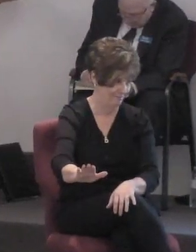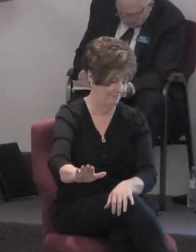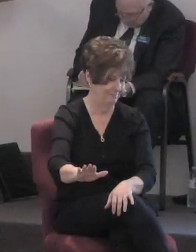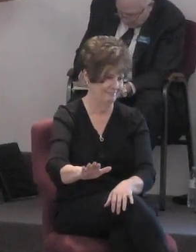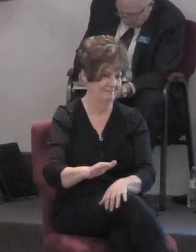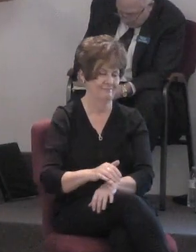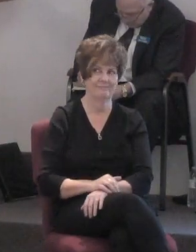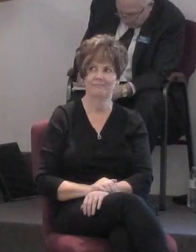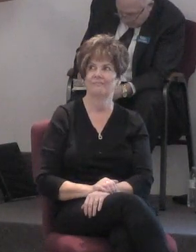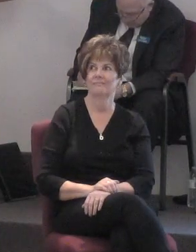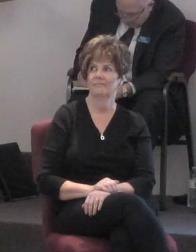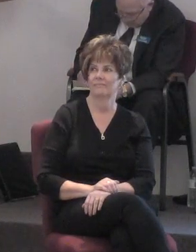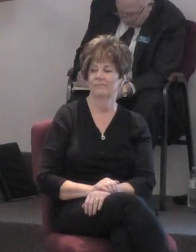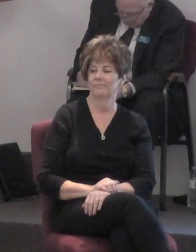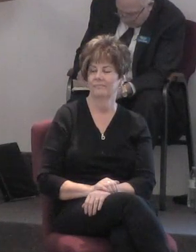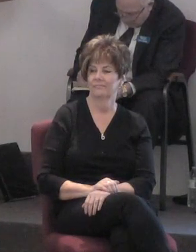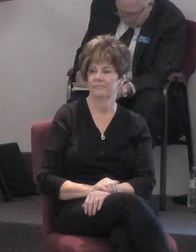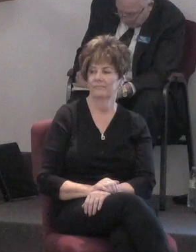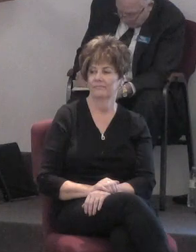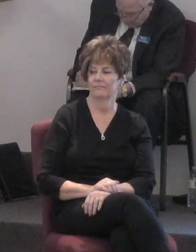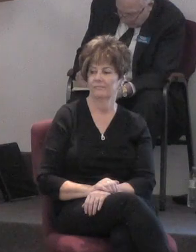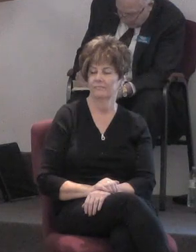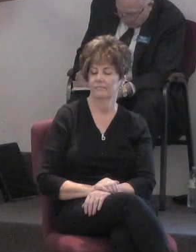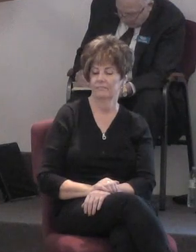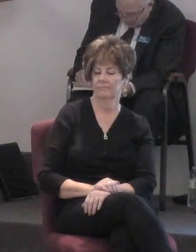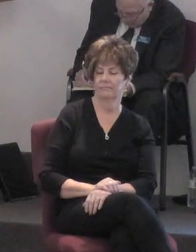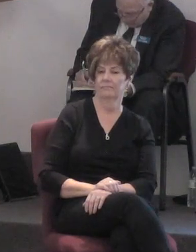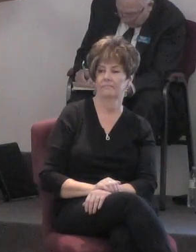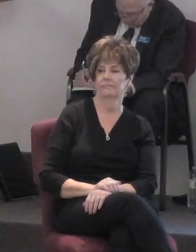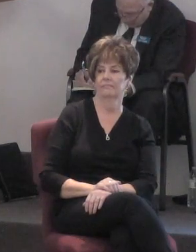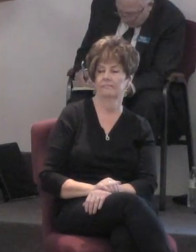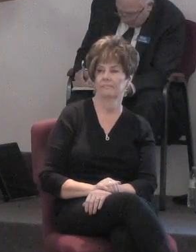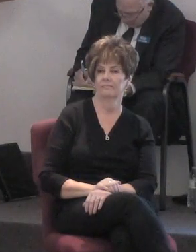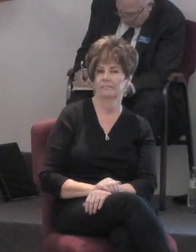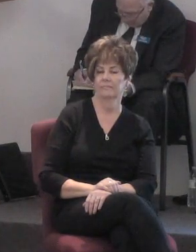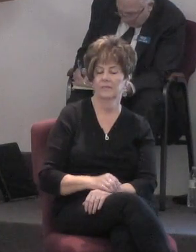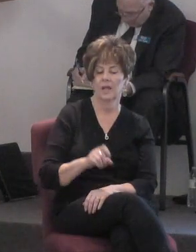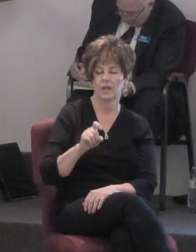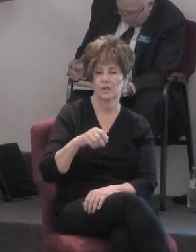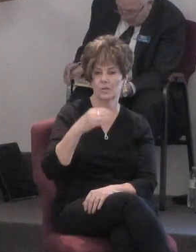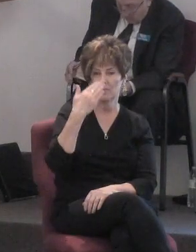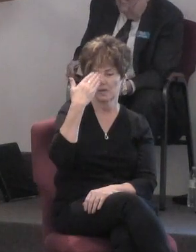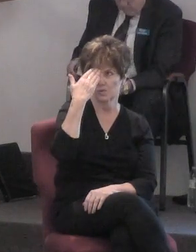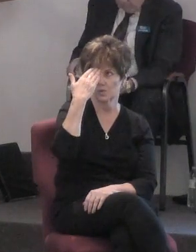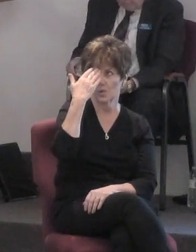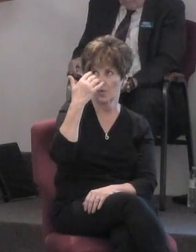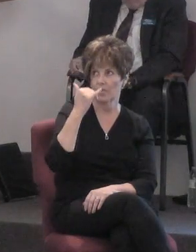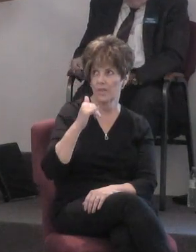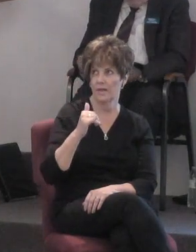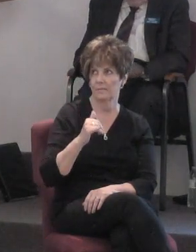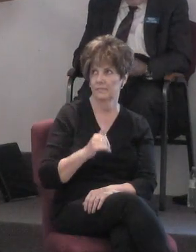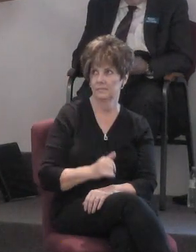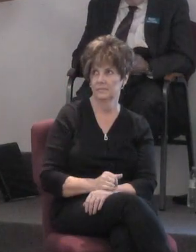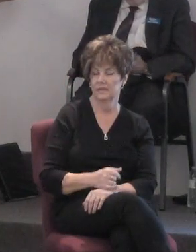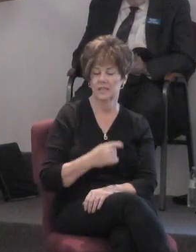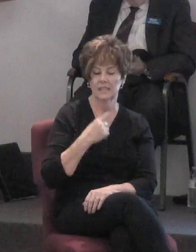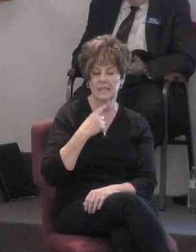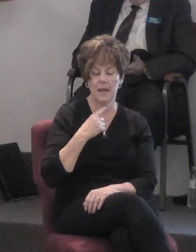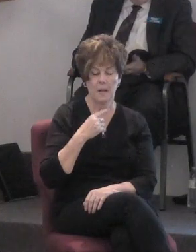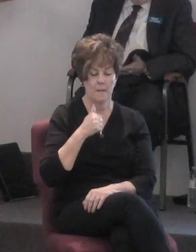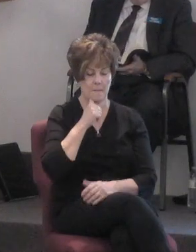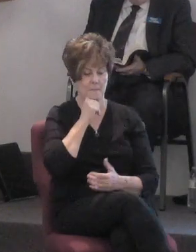Do them? He said, you got to know. My wife has a saying. She tells our children quite